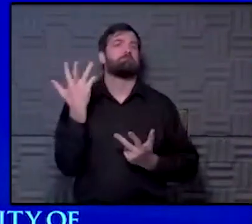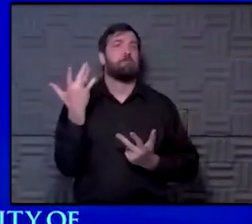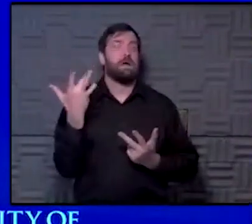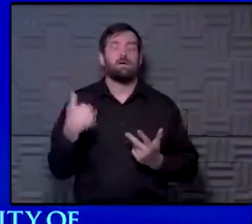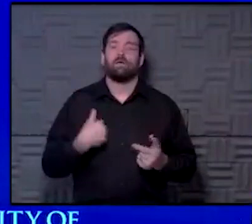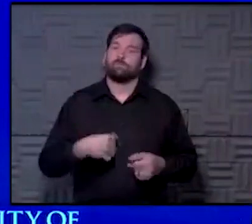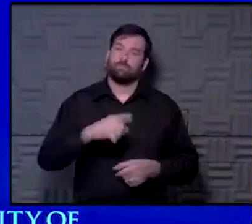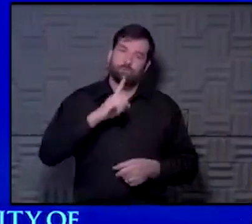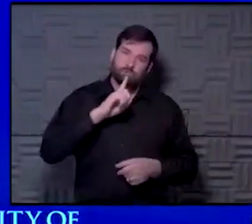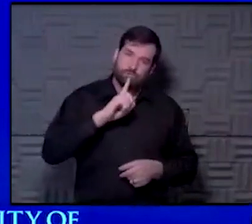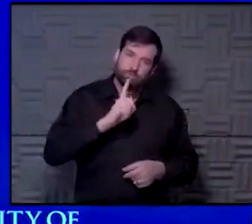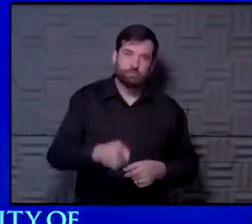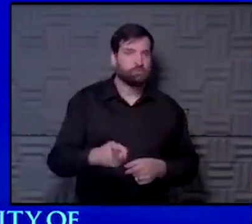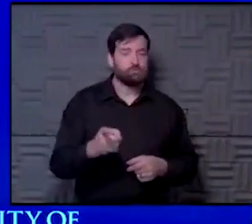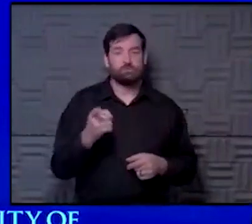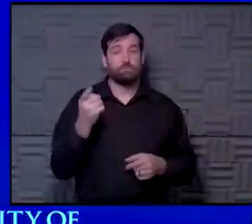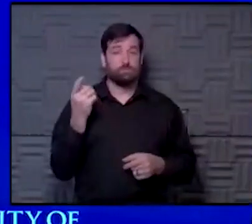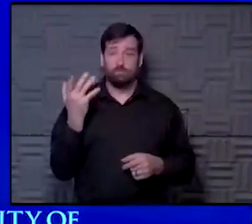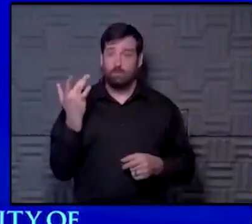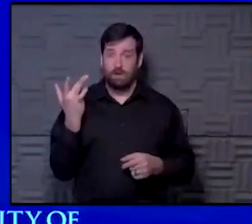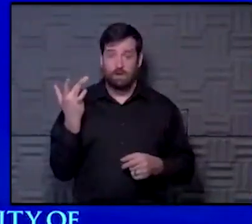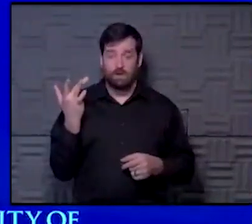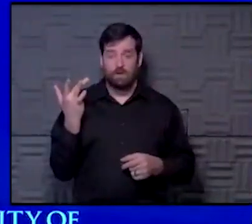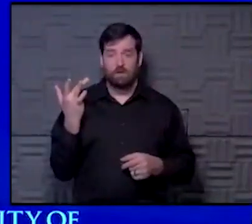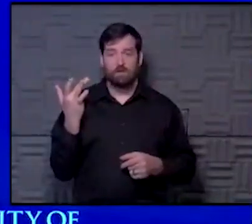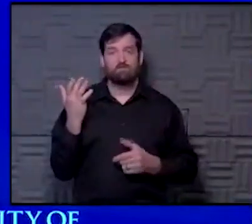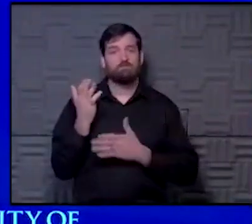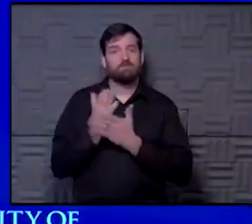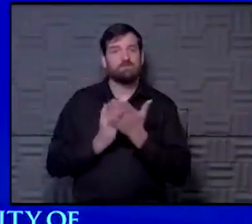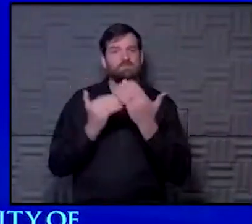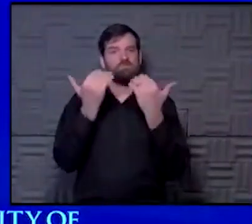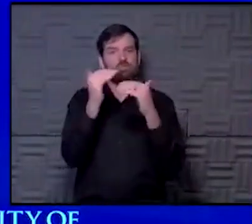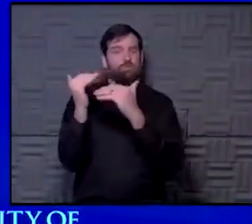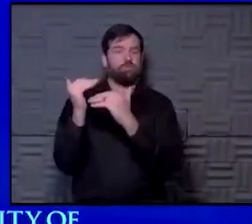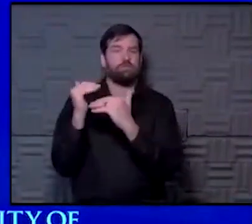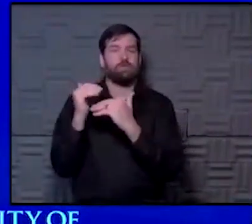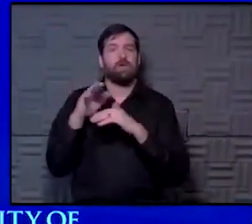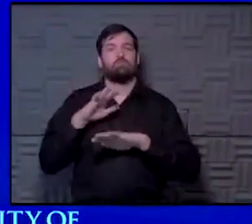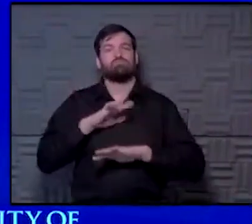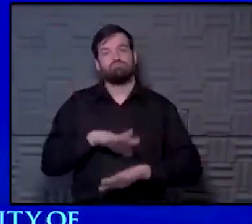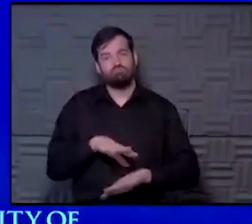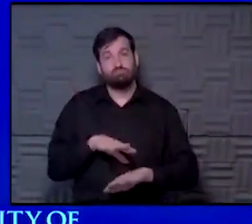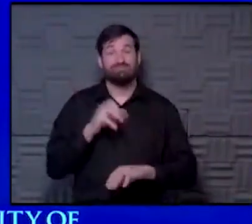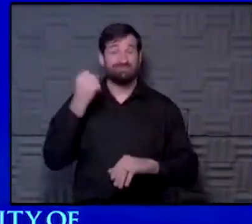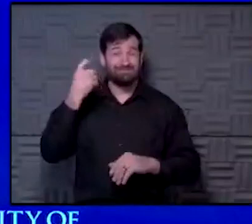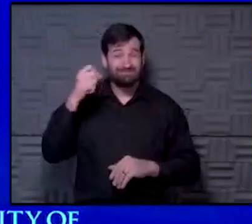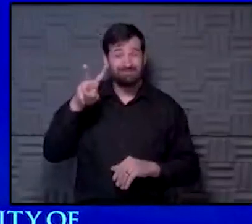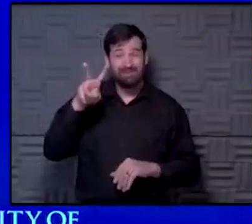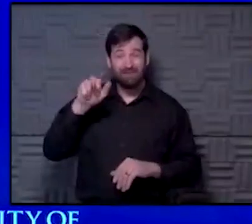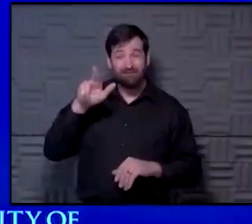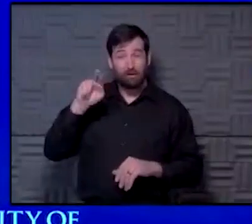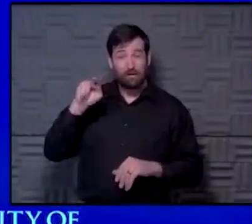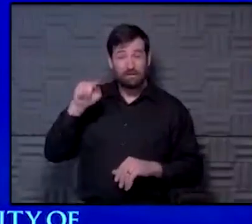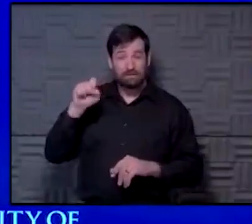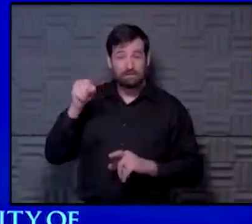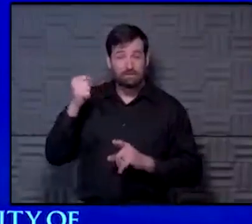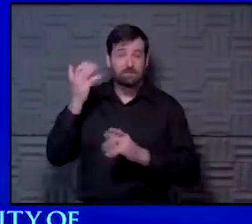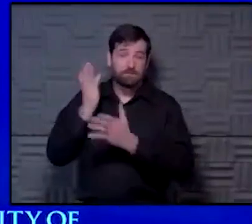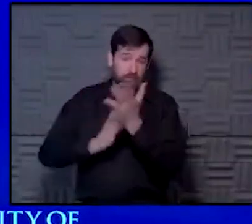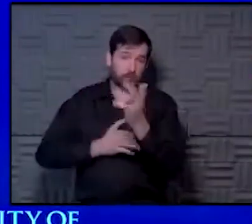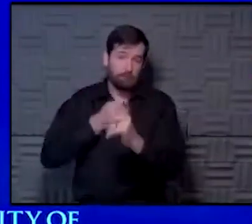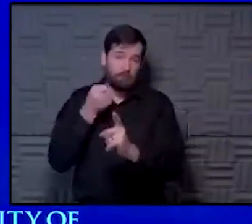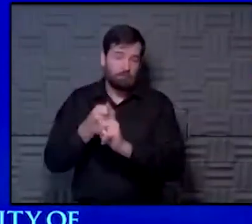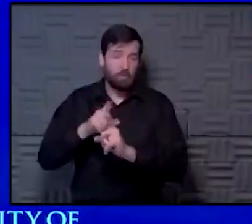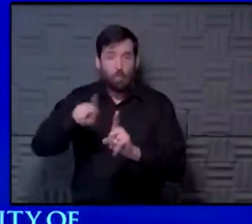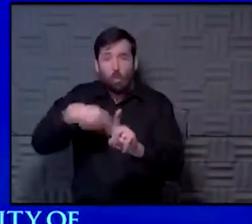am sure, related to some loosening of restrictions at a time where variants are having some impact. They're not the only